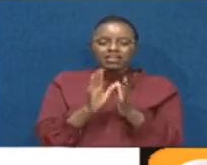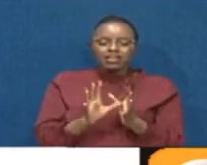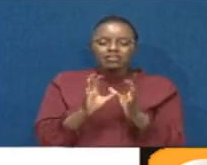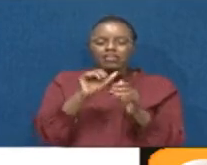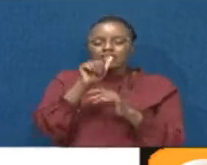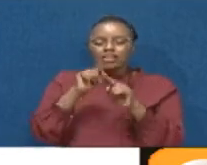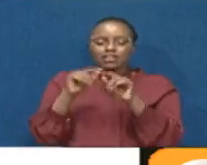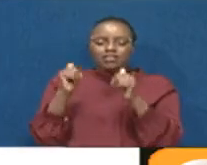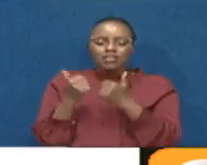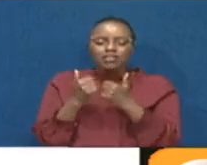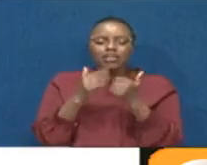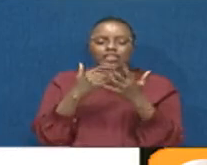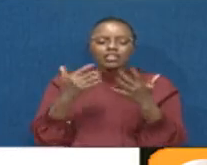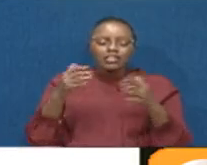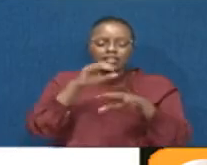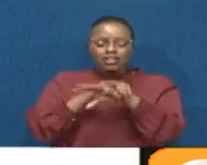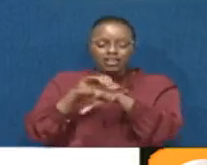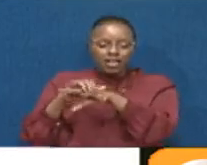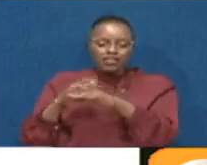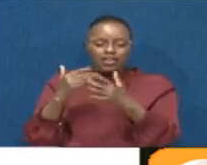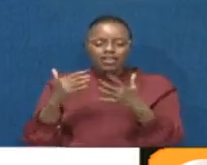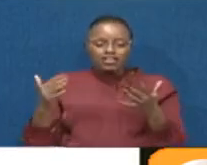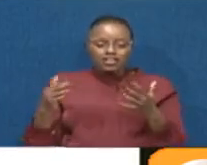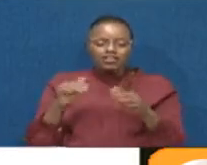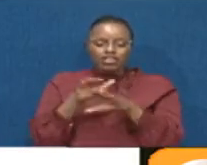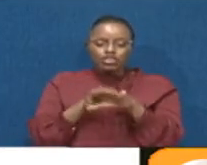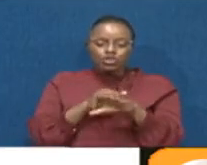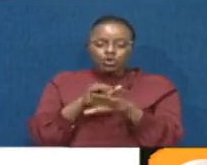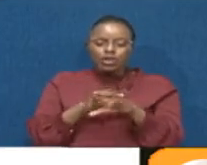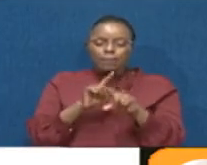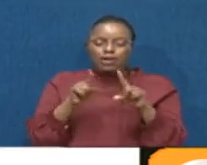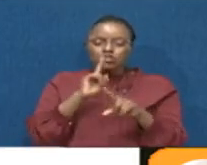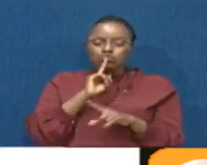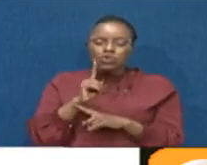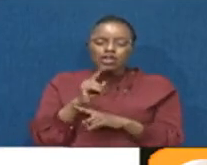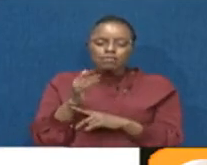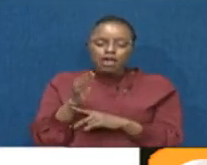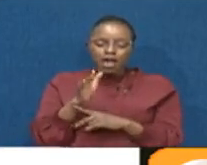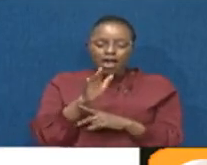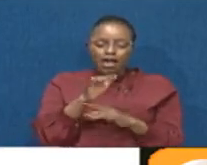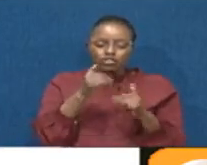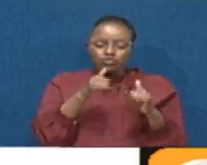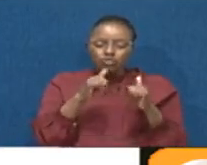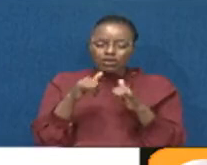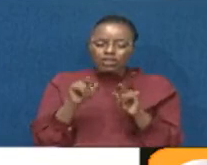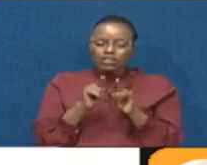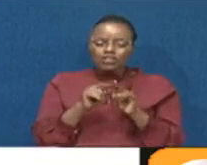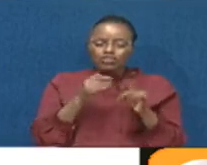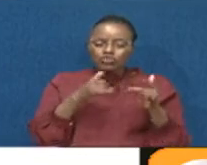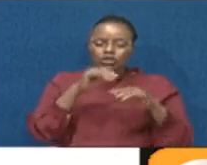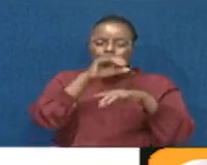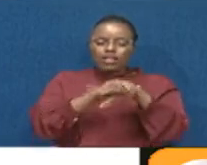related agencies like the Asset Recovery Agency are slowly but surely cracking the code by